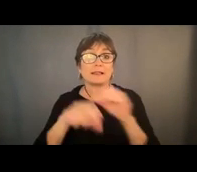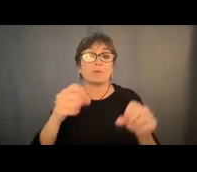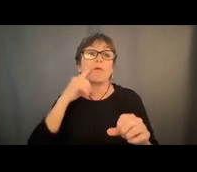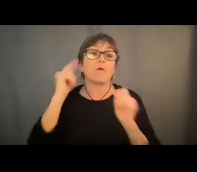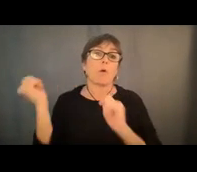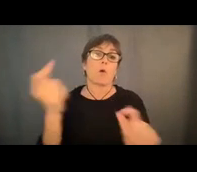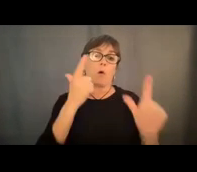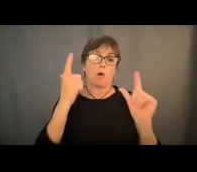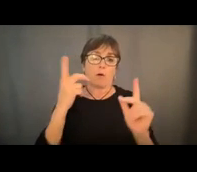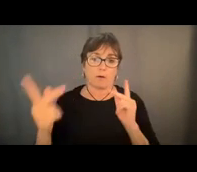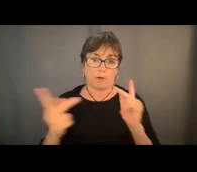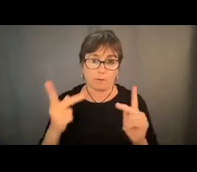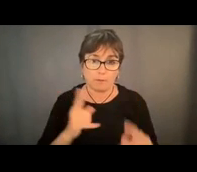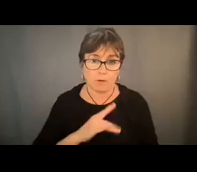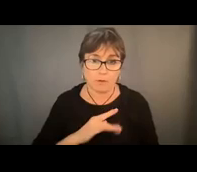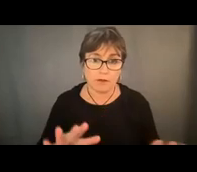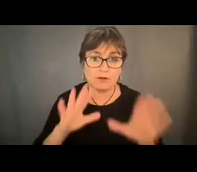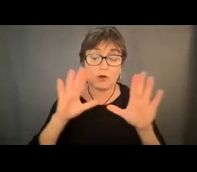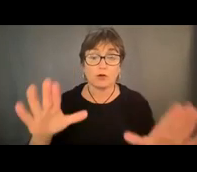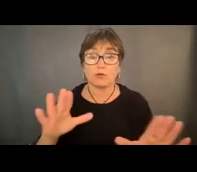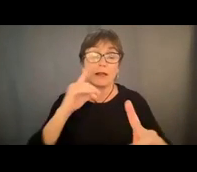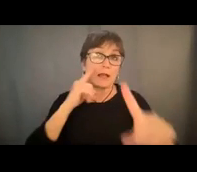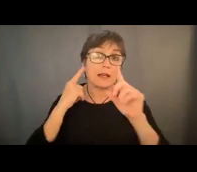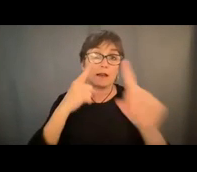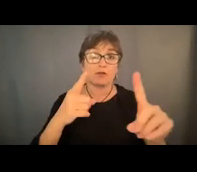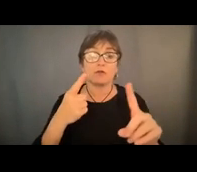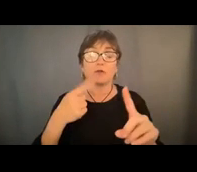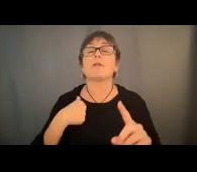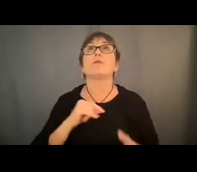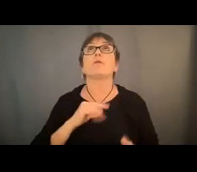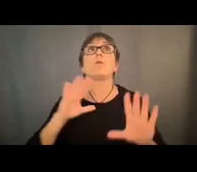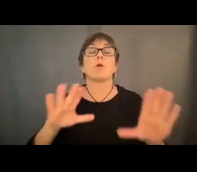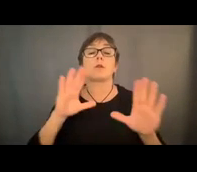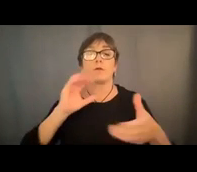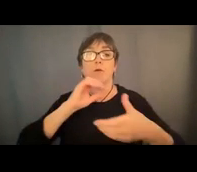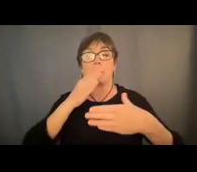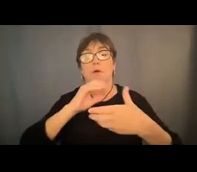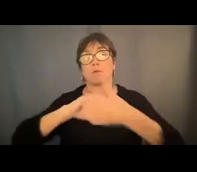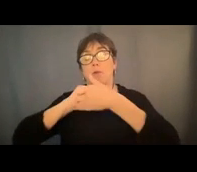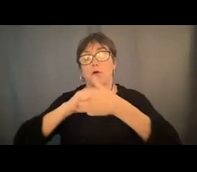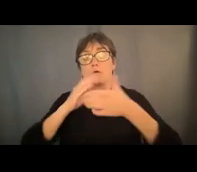great initiative we're working on with some wonderful partners.